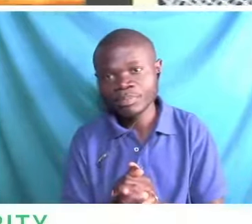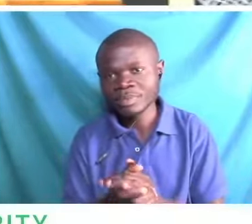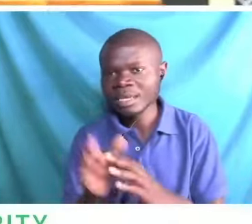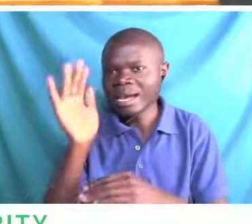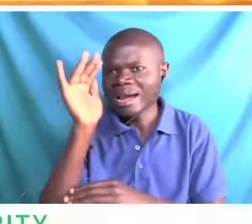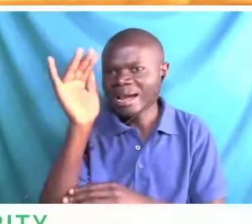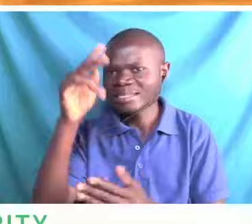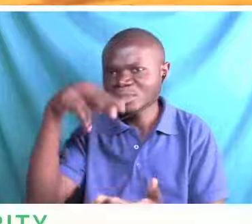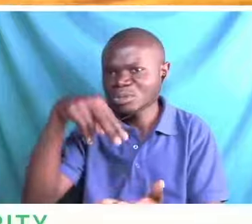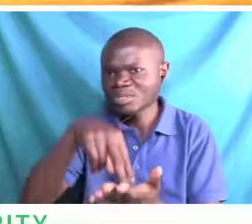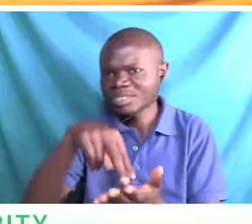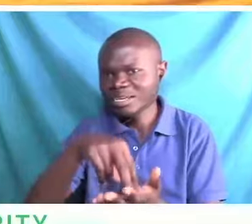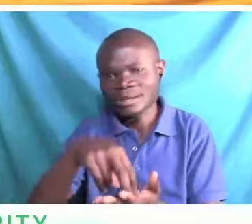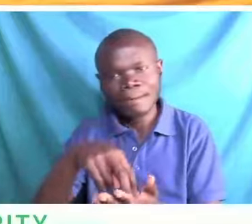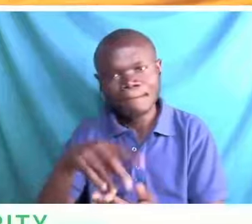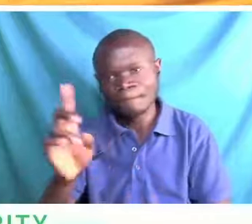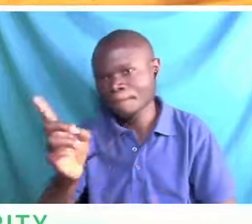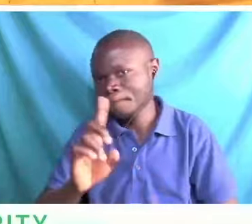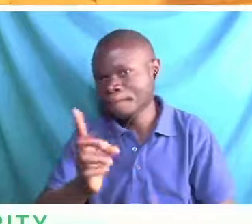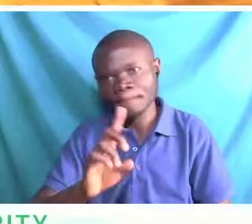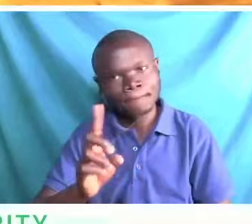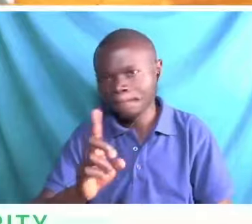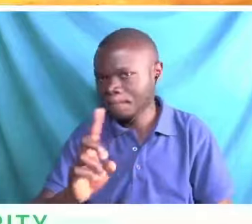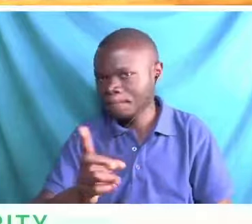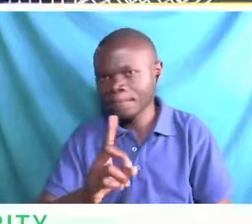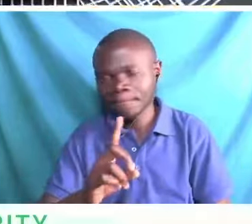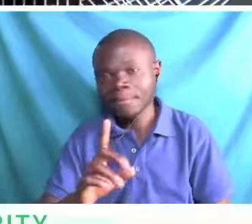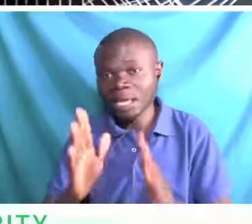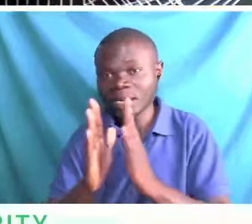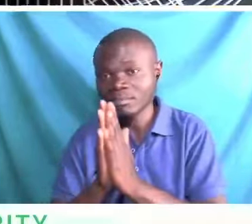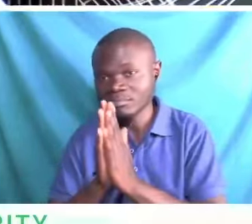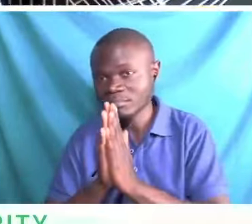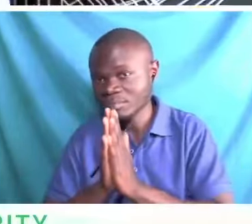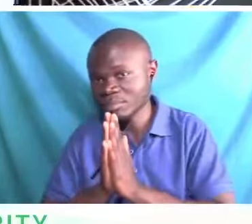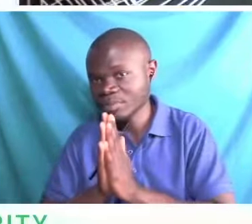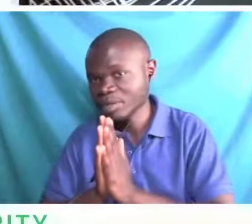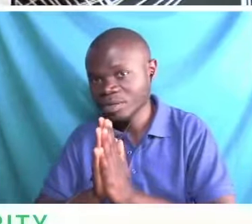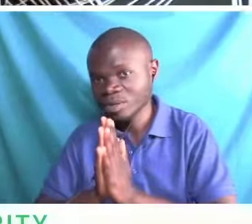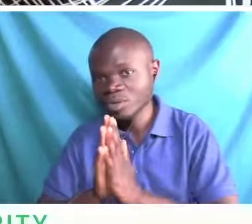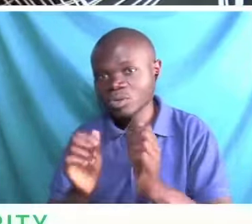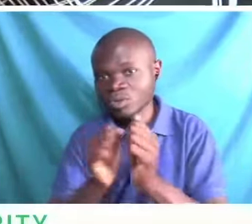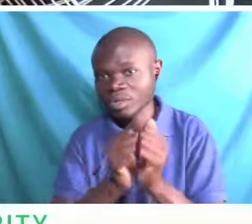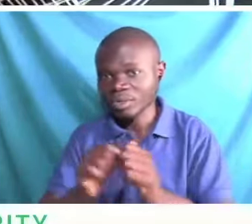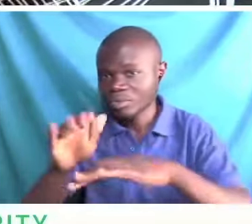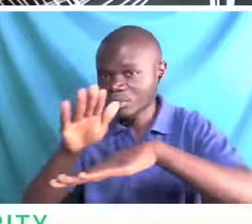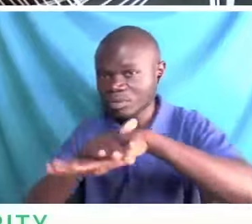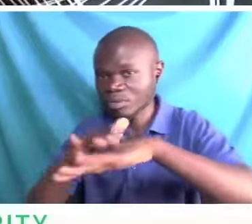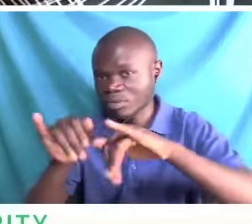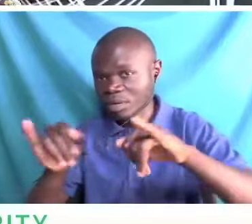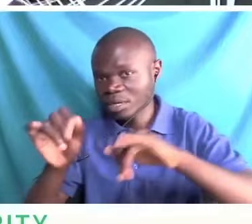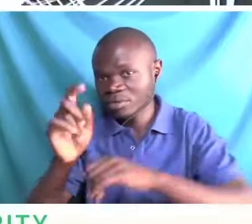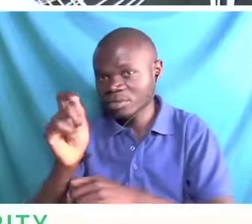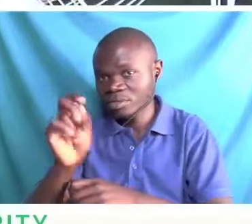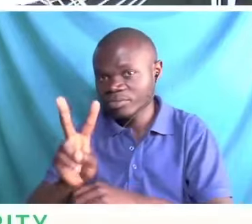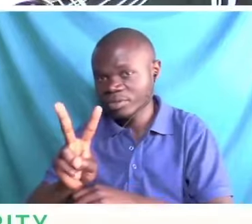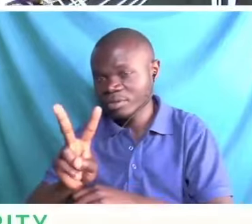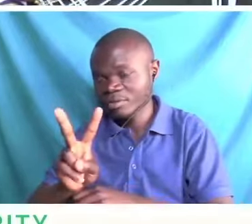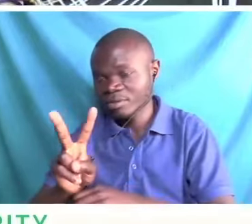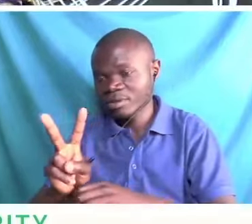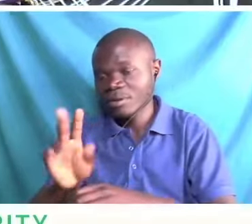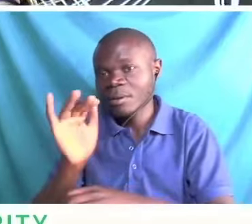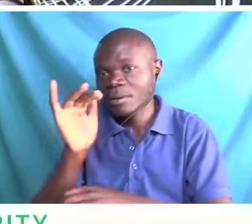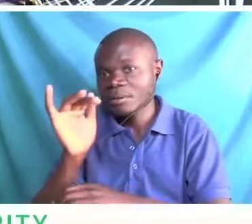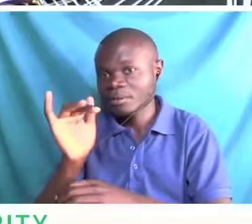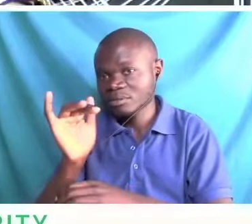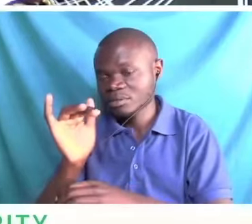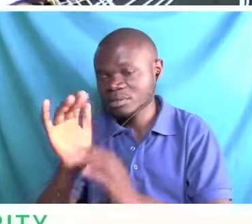stand, but I'll just lead you in a prayer together with those watching me online and on TV. I just need you to say this prayer after me.